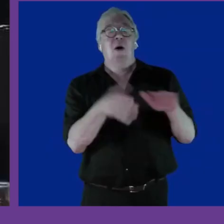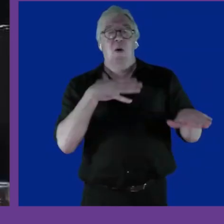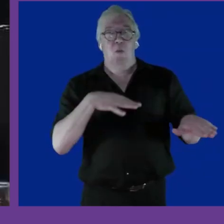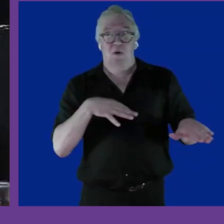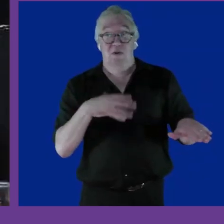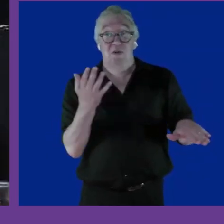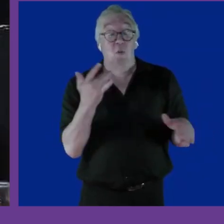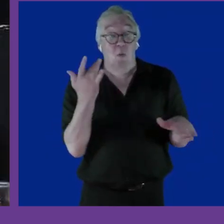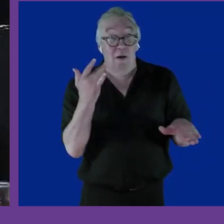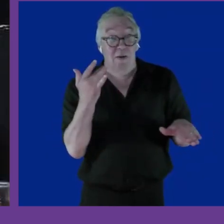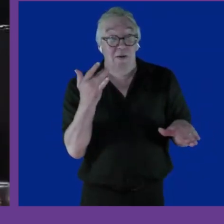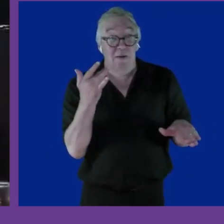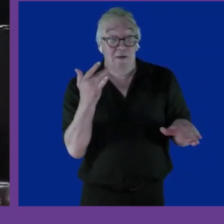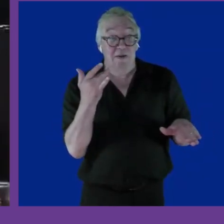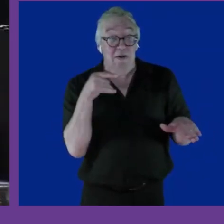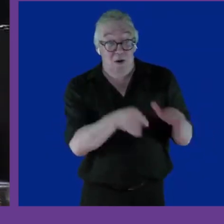So